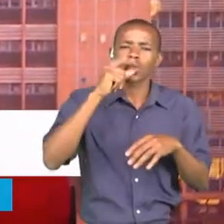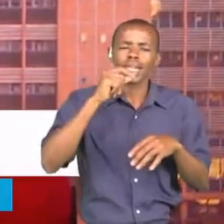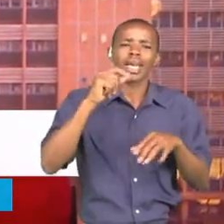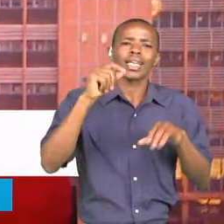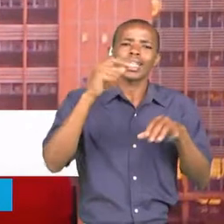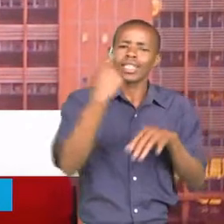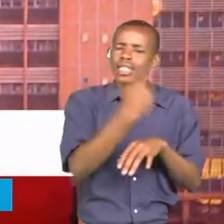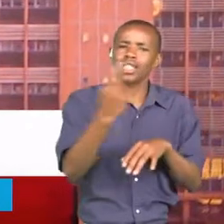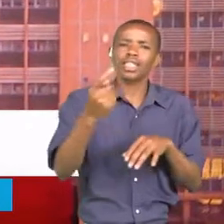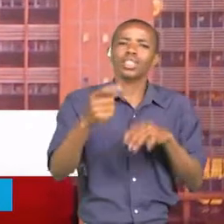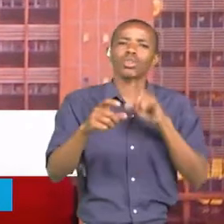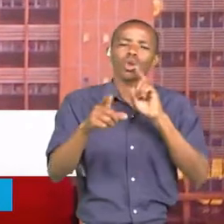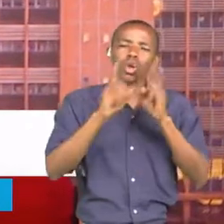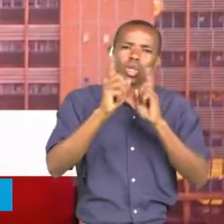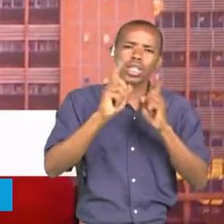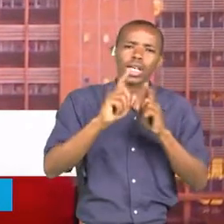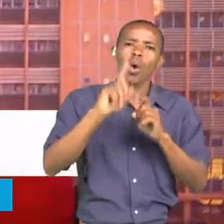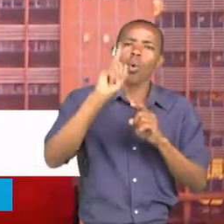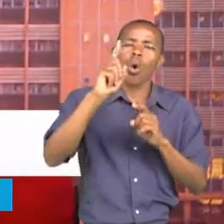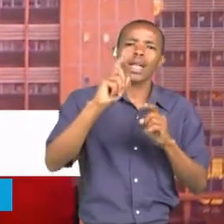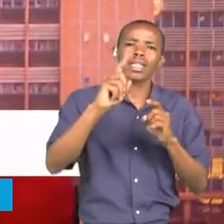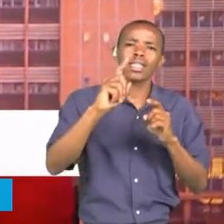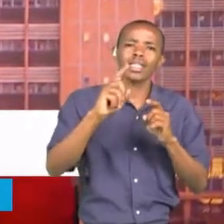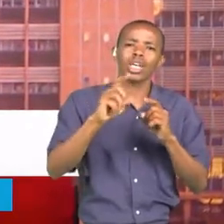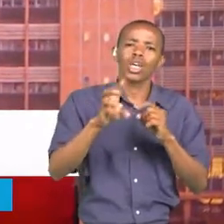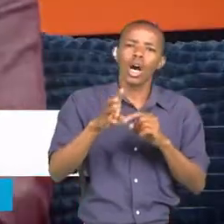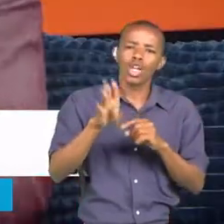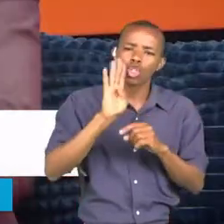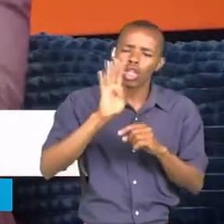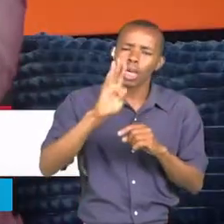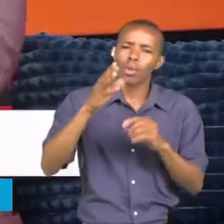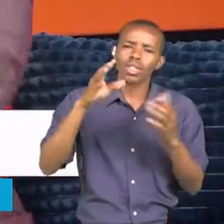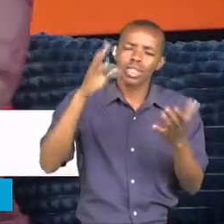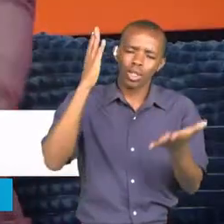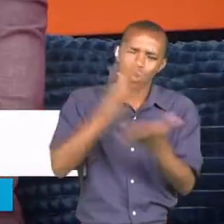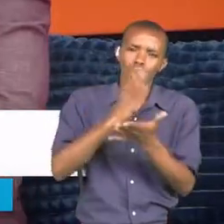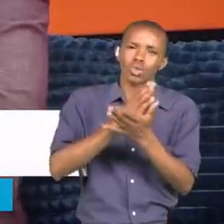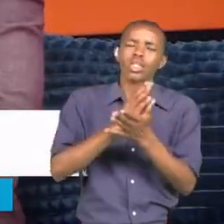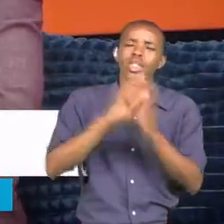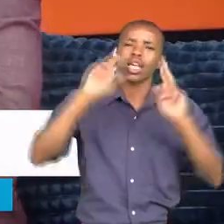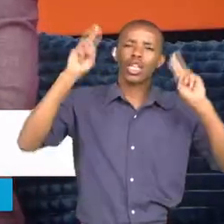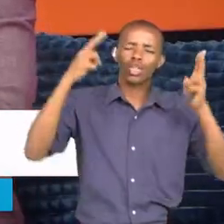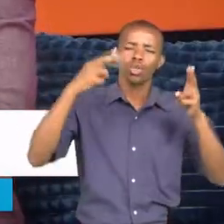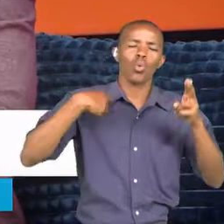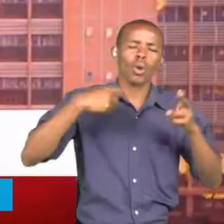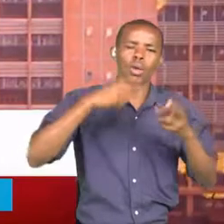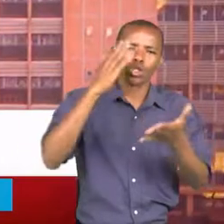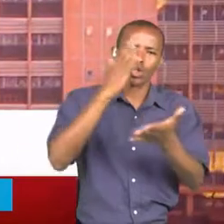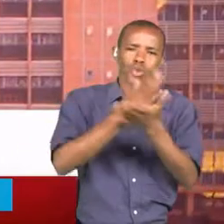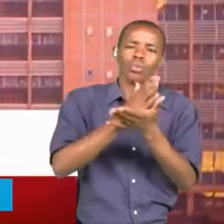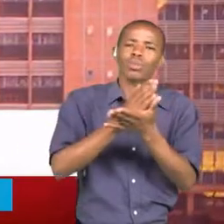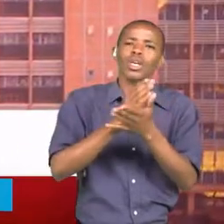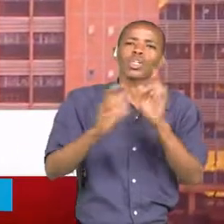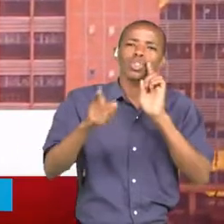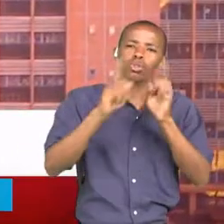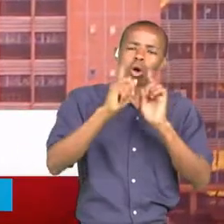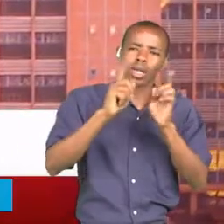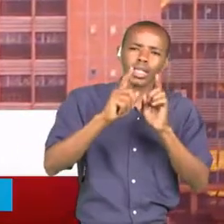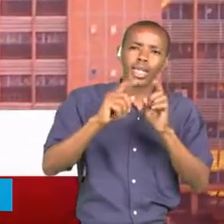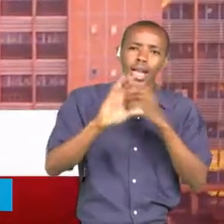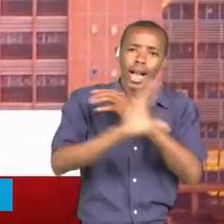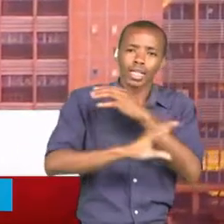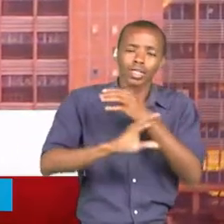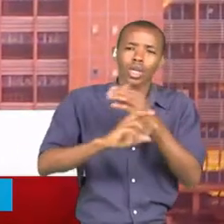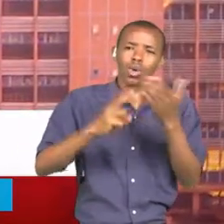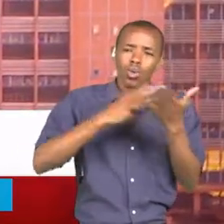everybody is talking, but no one is addressing the issue. We need to stop talking too much. In this country, to be honest, if